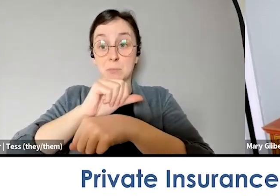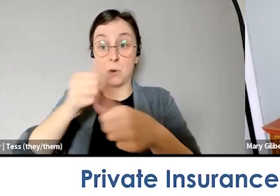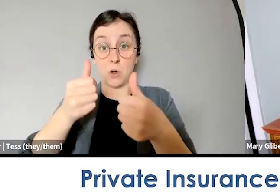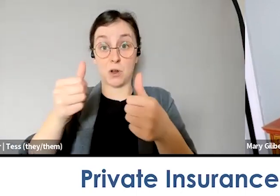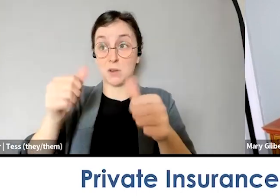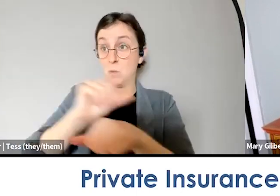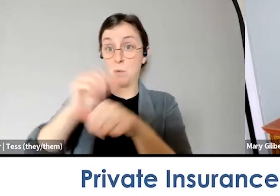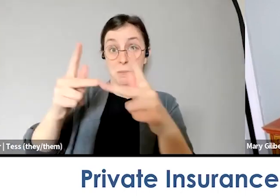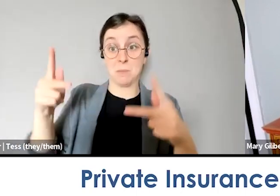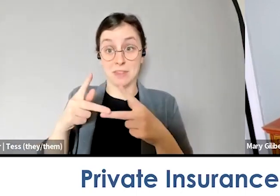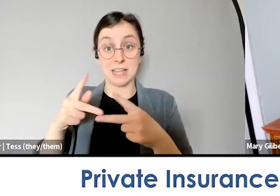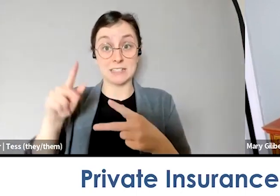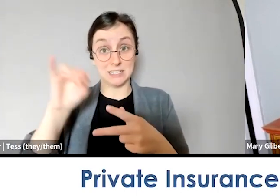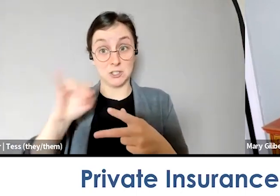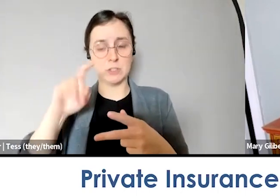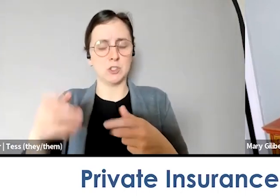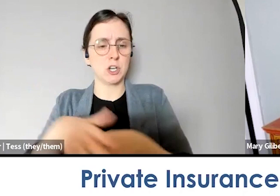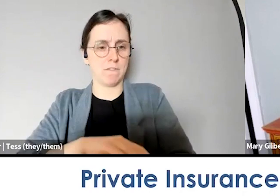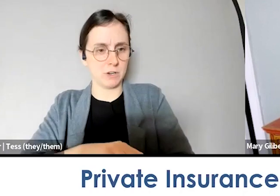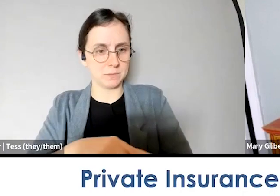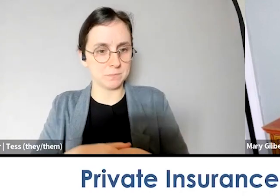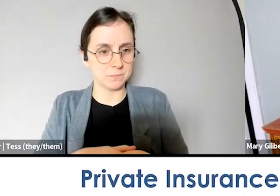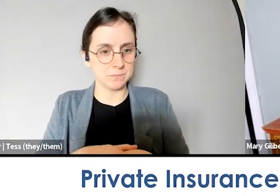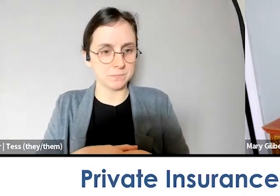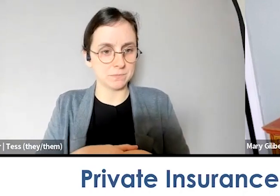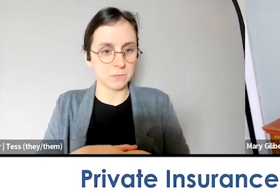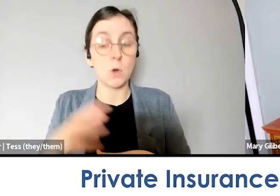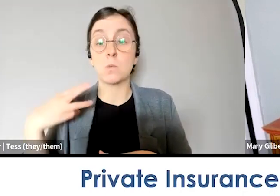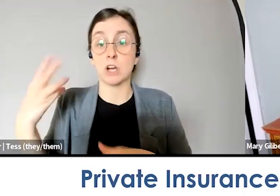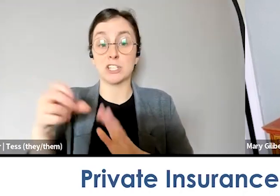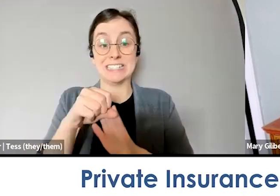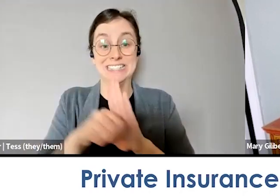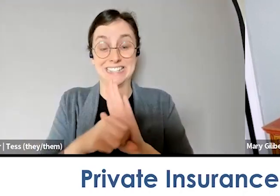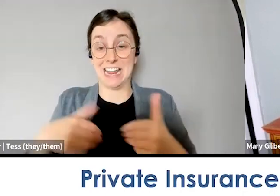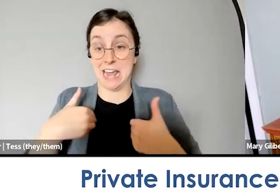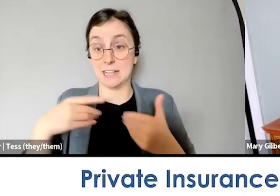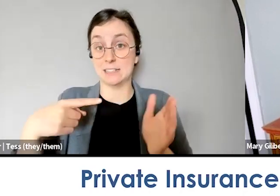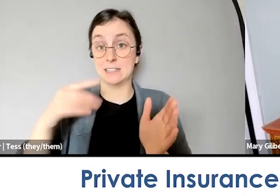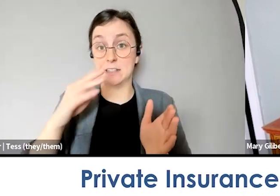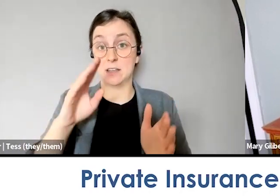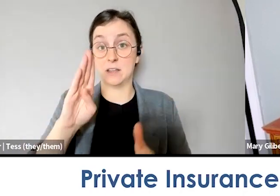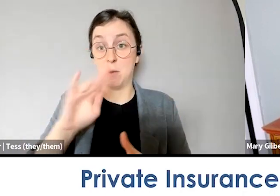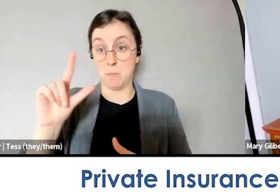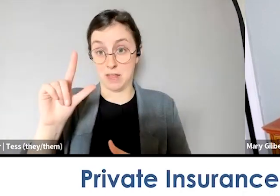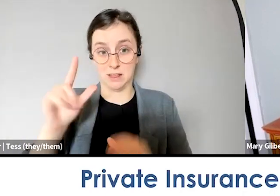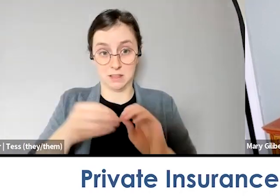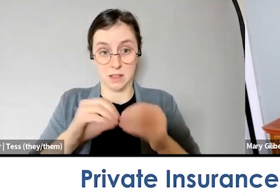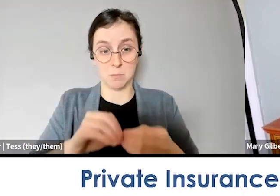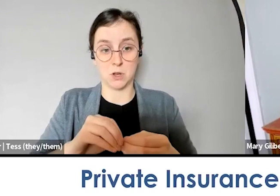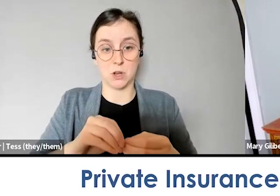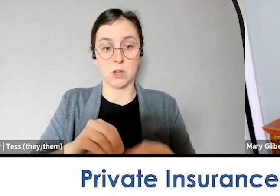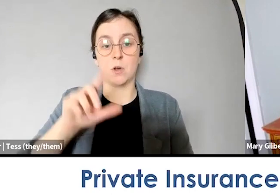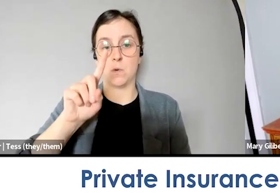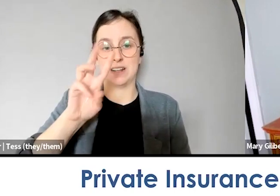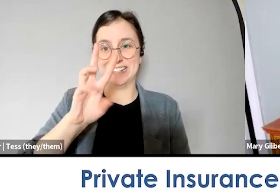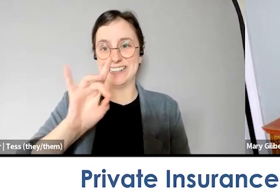And you see there, Washington has a bill, 1688, that defines crisis providers as all licensed